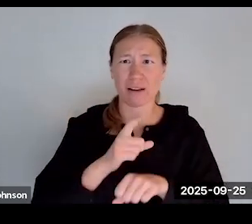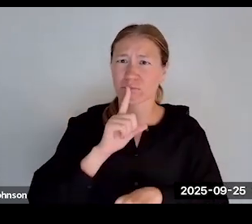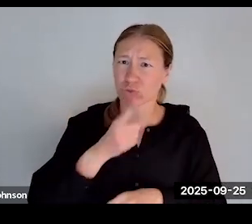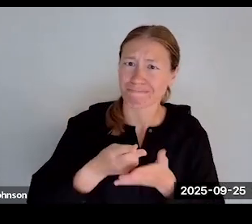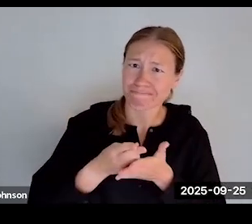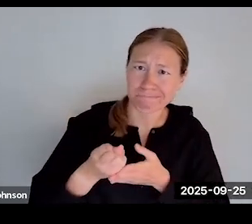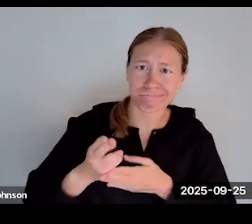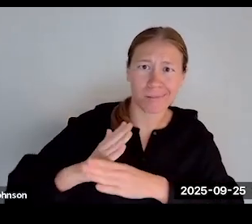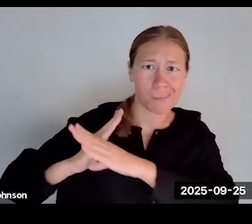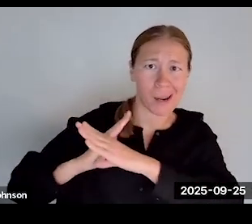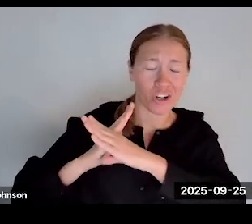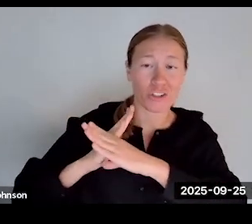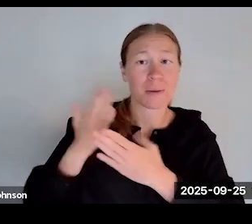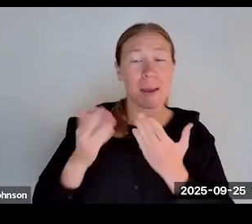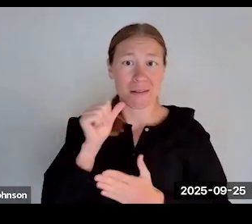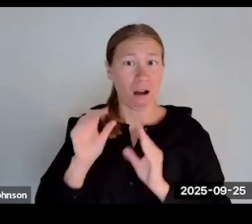always apparent to others.